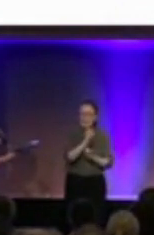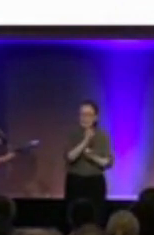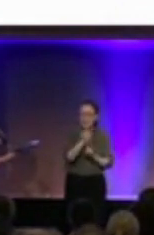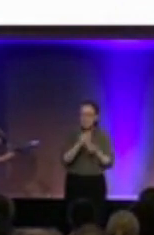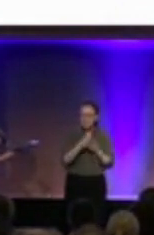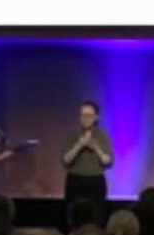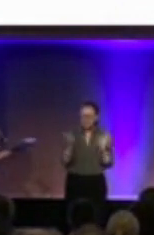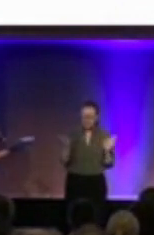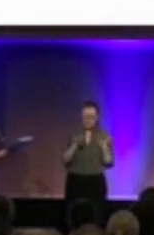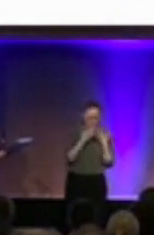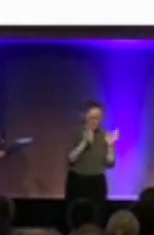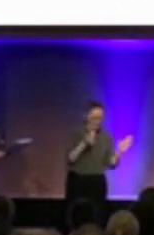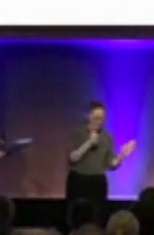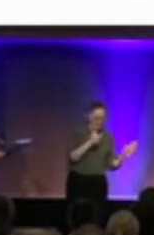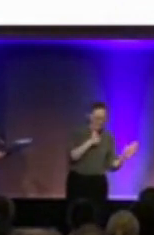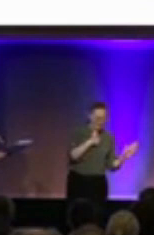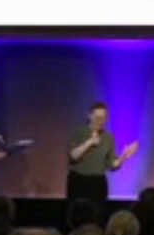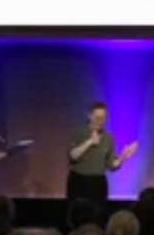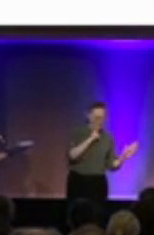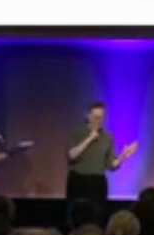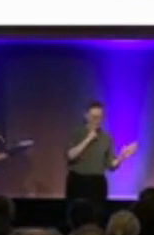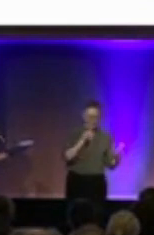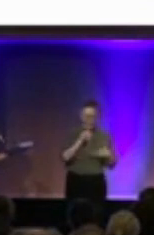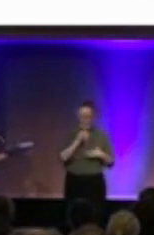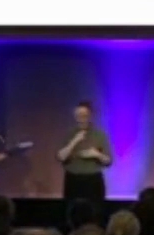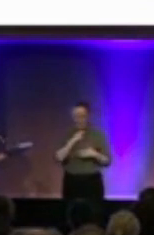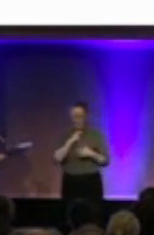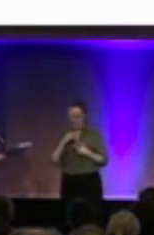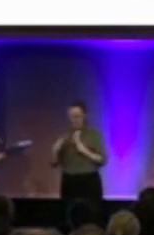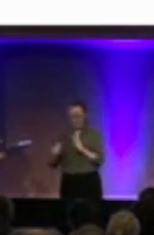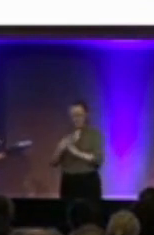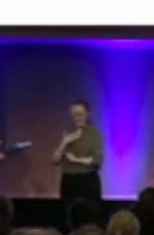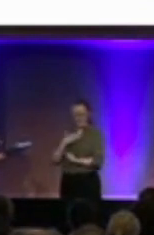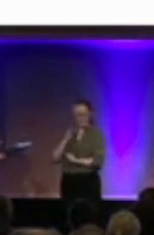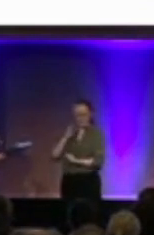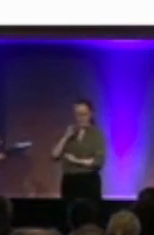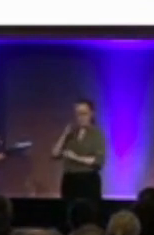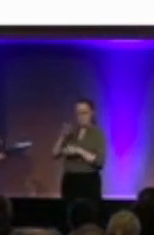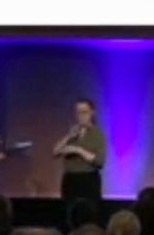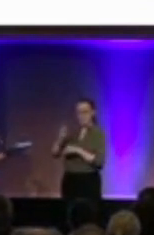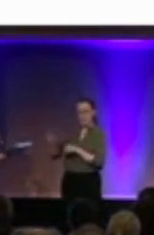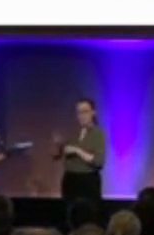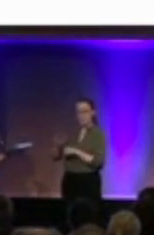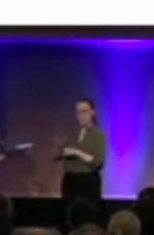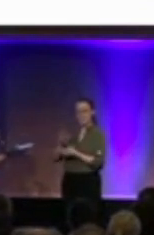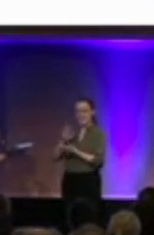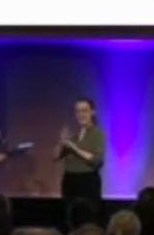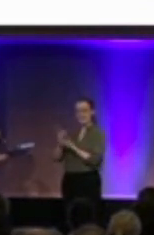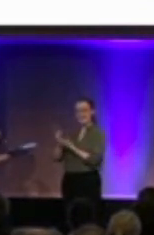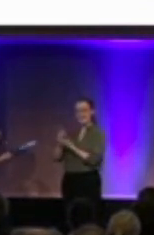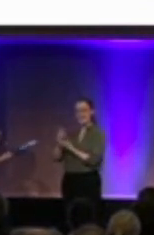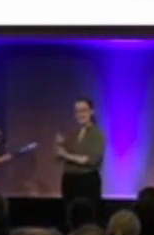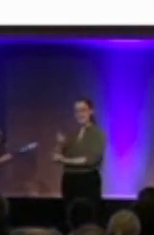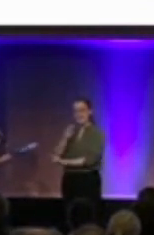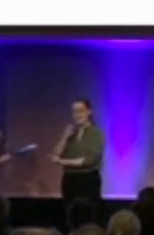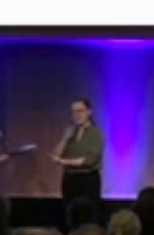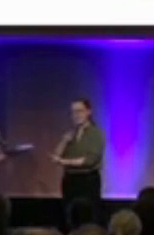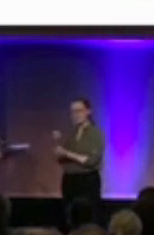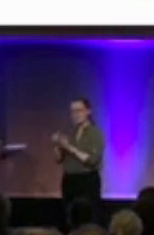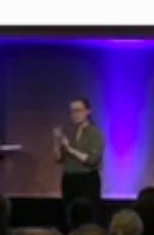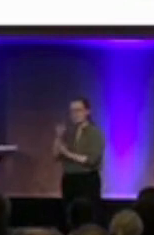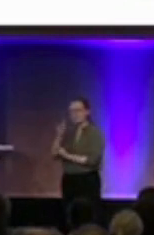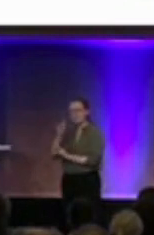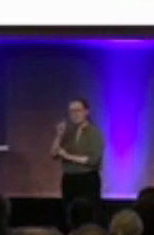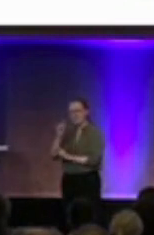general anxiety from anxiety that's induced by anti-seizure medication? Keppra was named, but that's just one